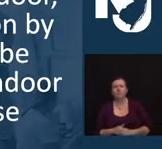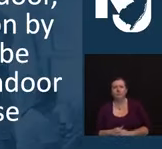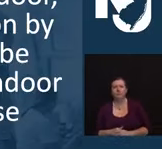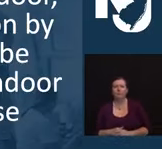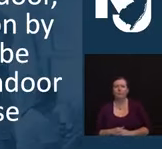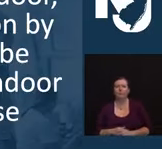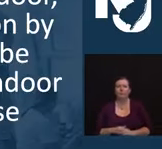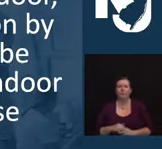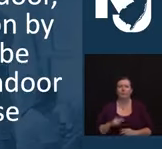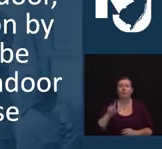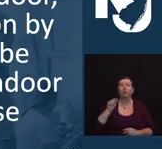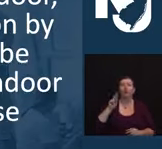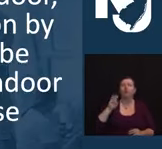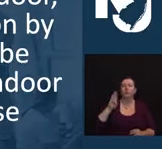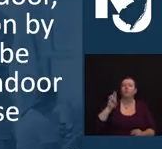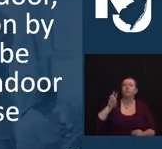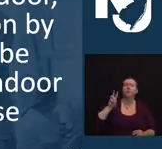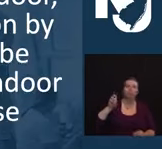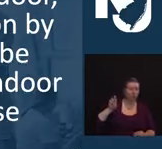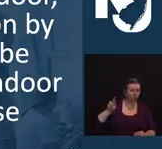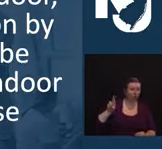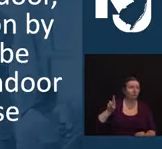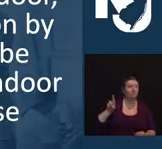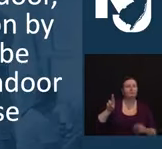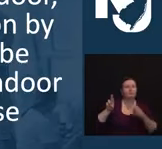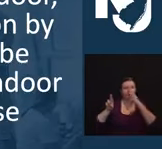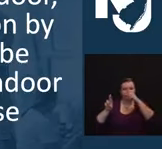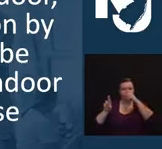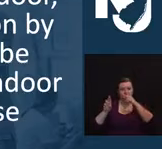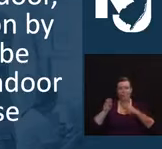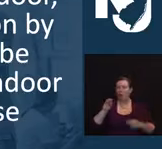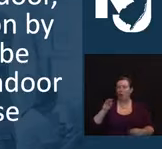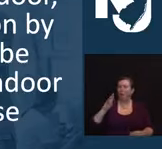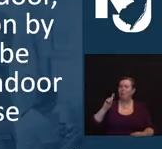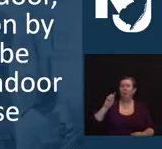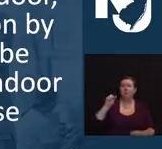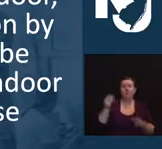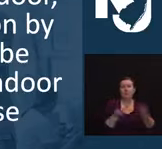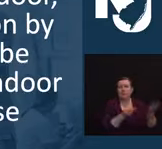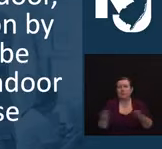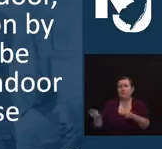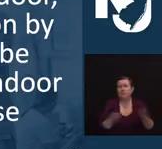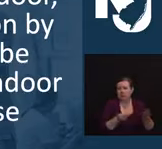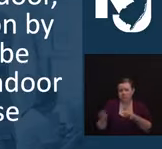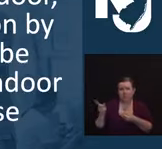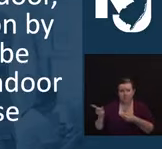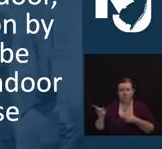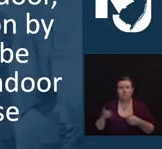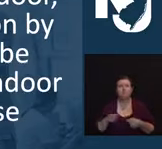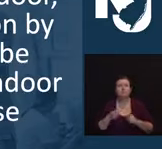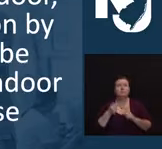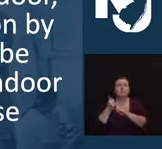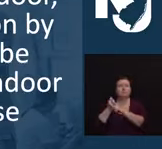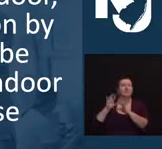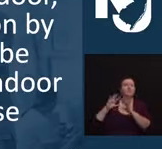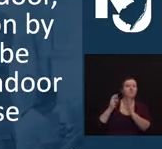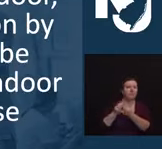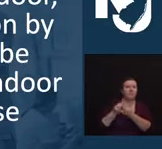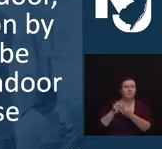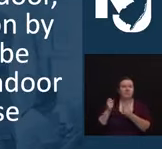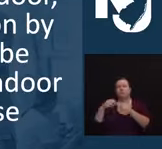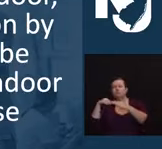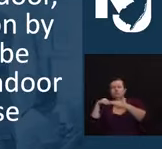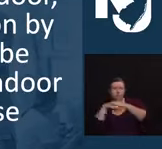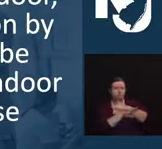and volunteers, must be permitted to visit facilities, regardless of whether there is an active outbreak, to monitor the health